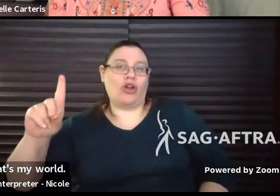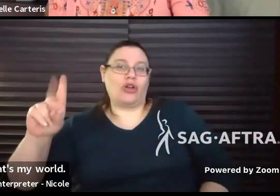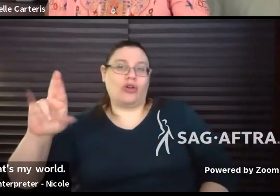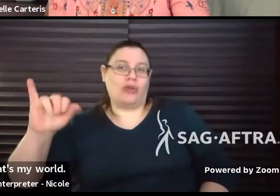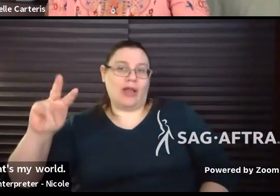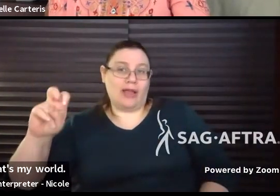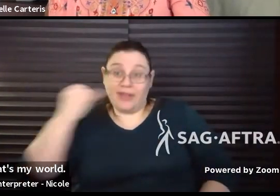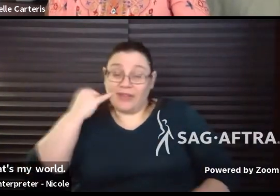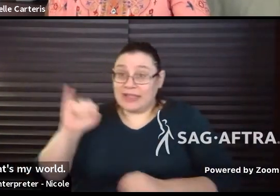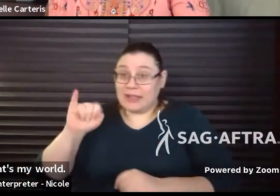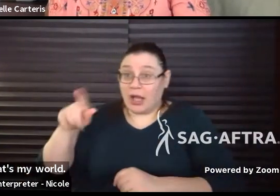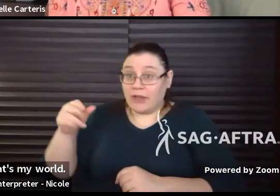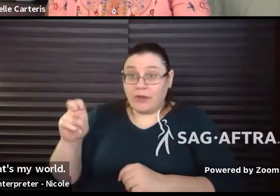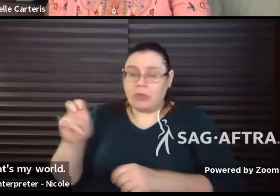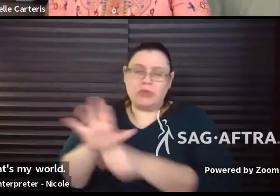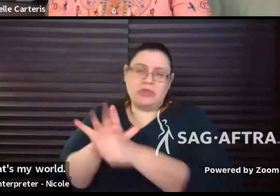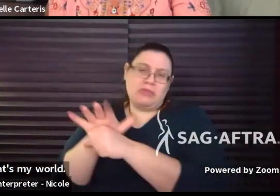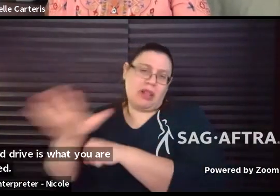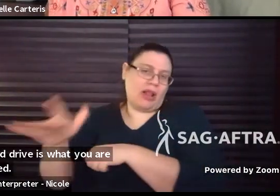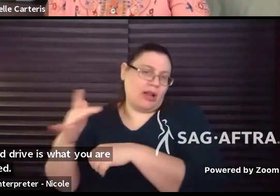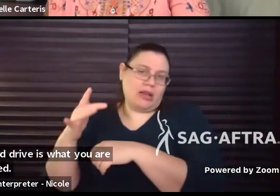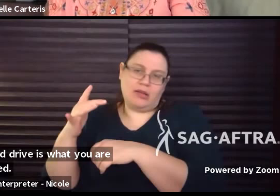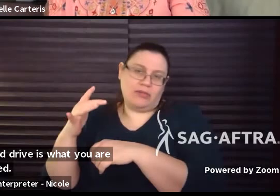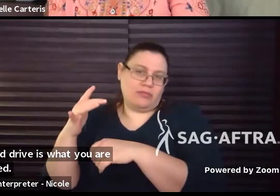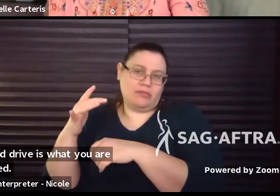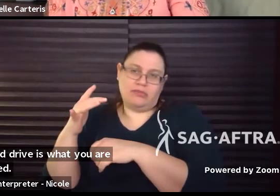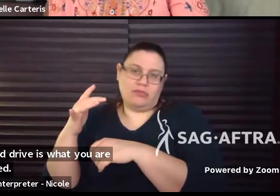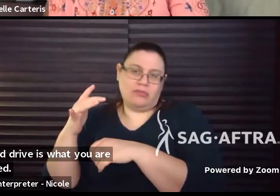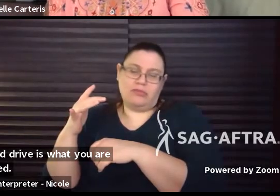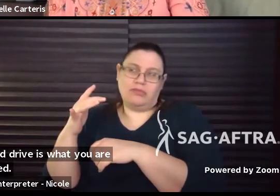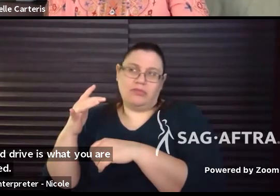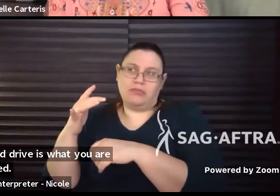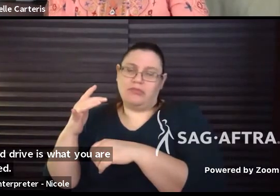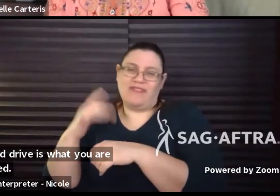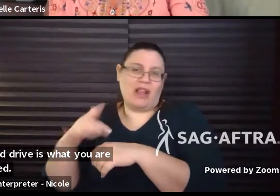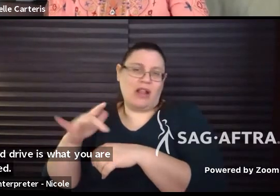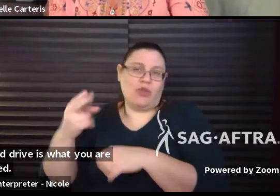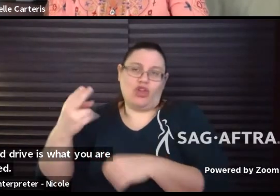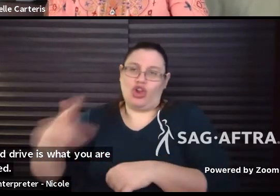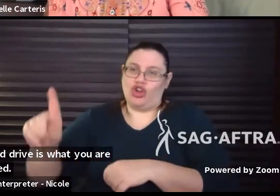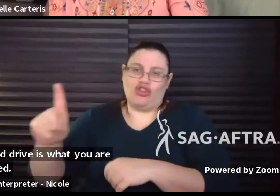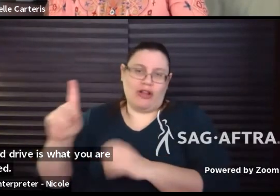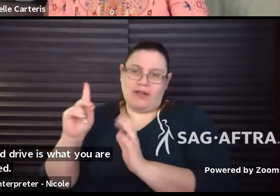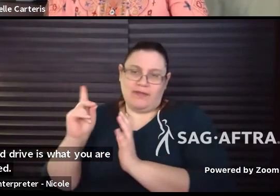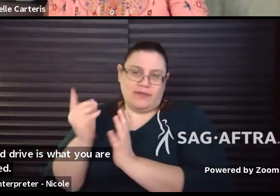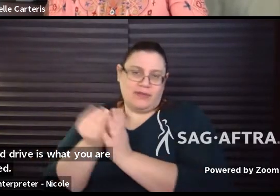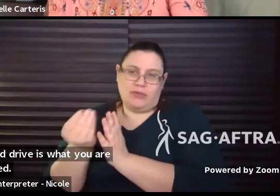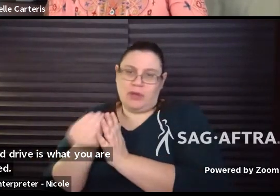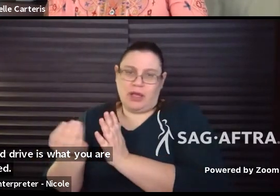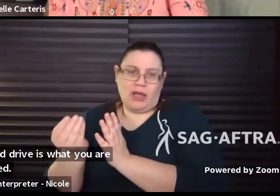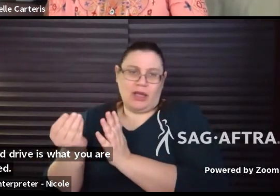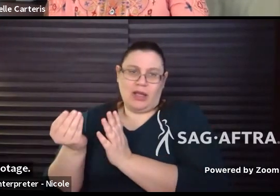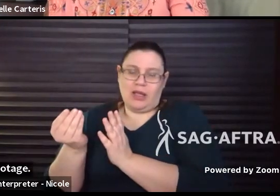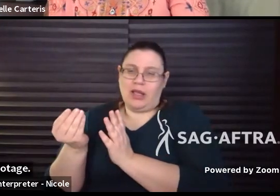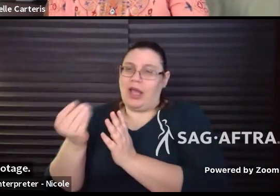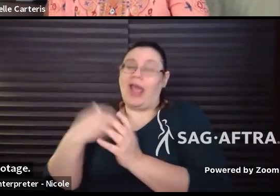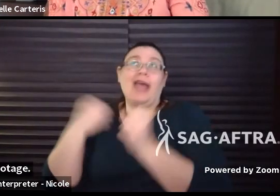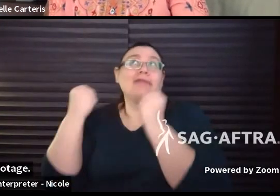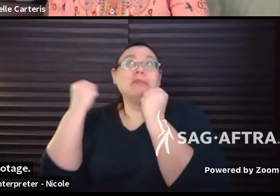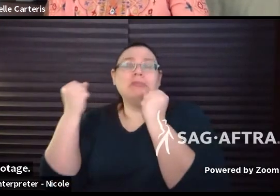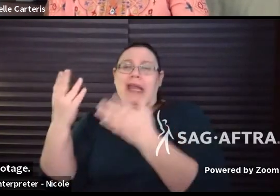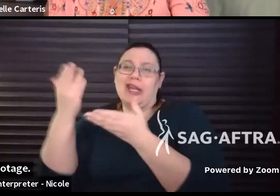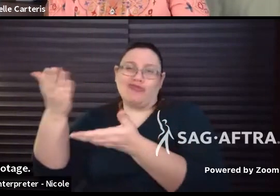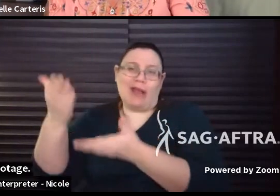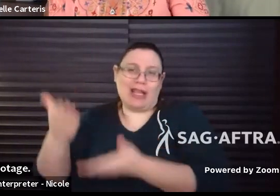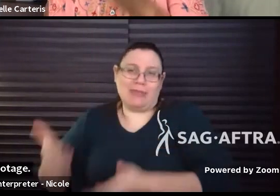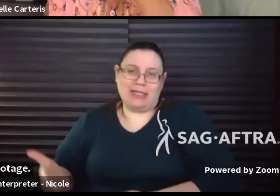footage, there's plenty of available hard drives you can get. I can make an endless number of recommendations for you depending on what